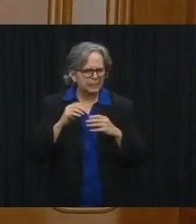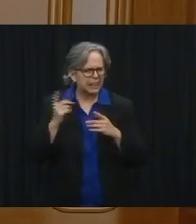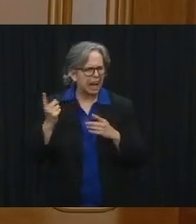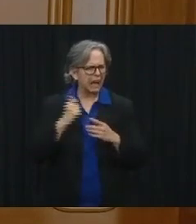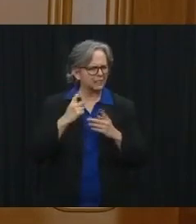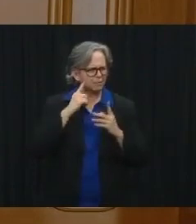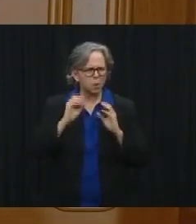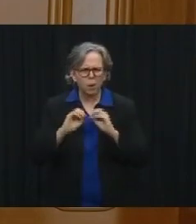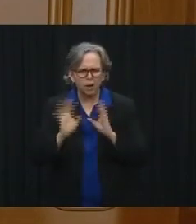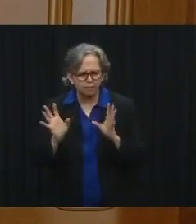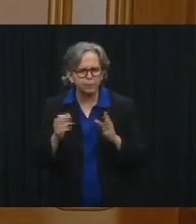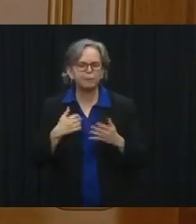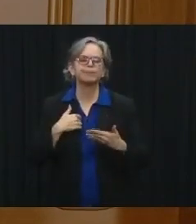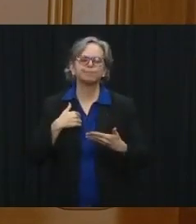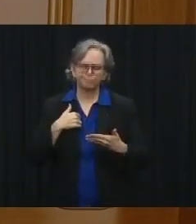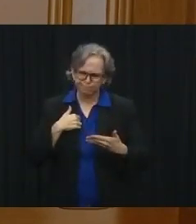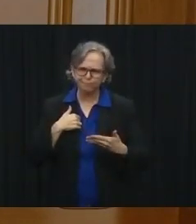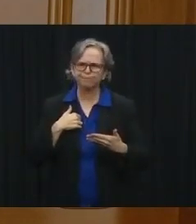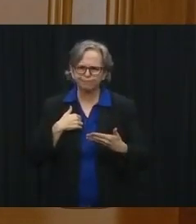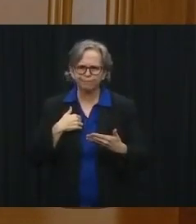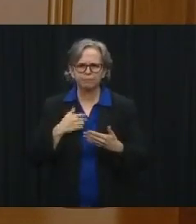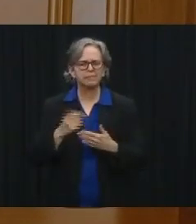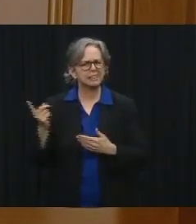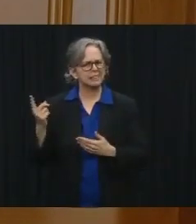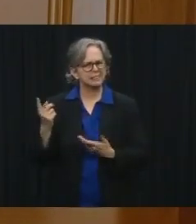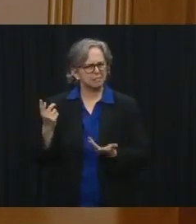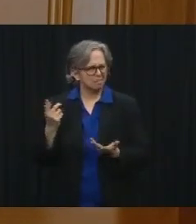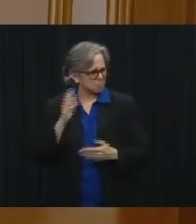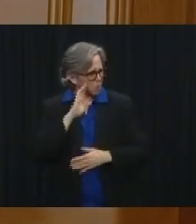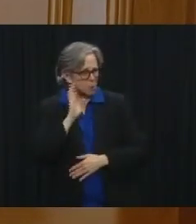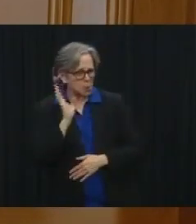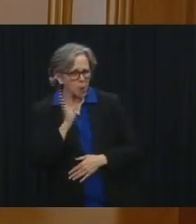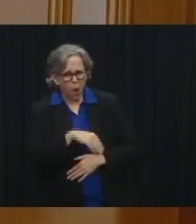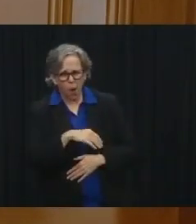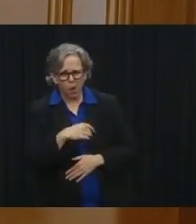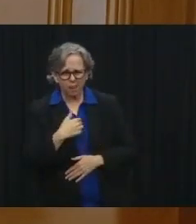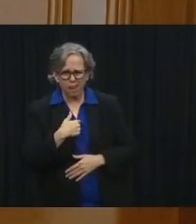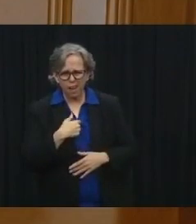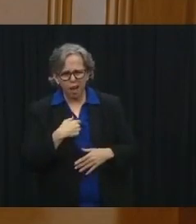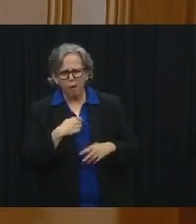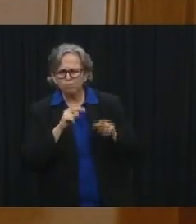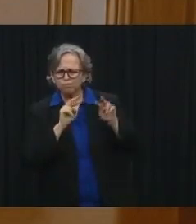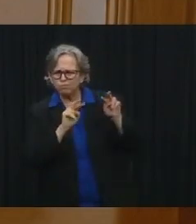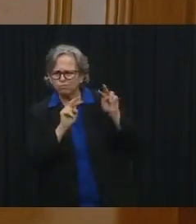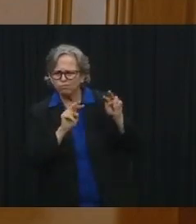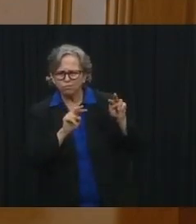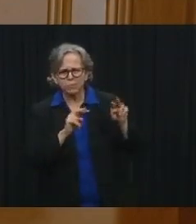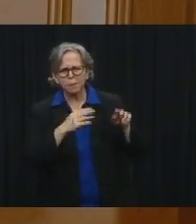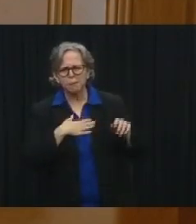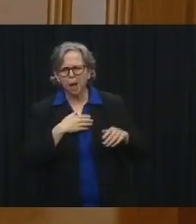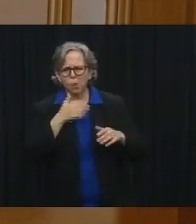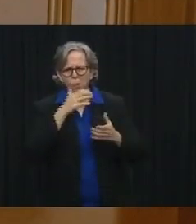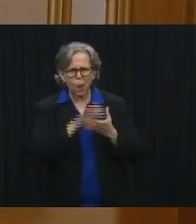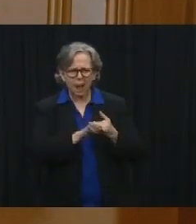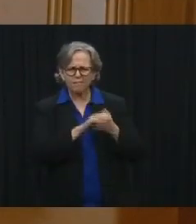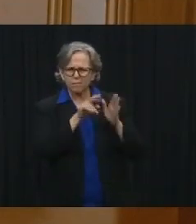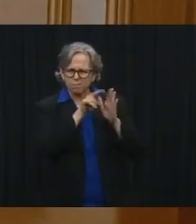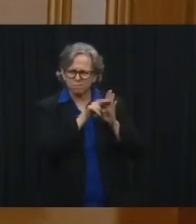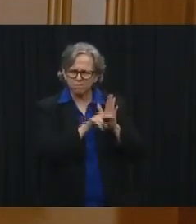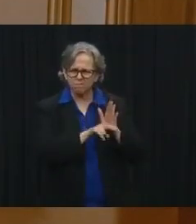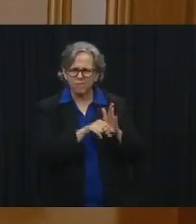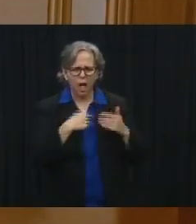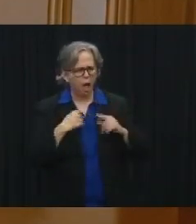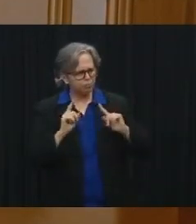says, Mike, I go to the cemetery and visit my wife's grave almost every day. He says,